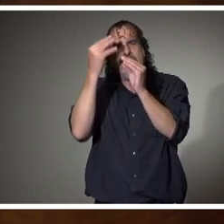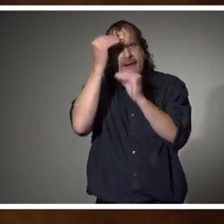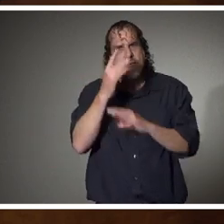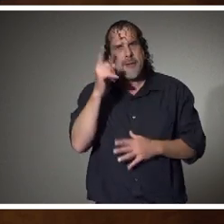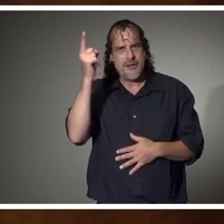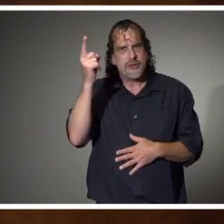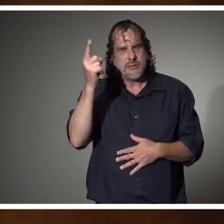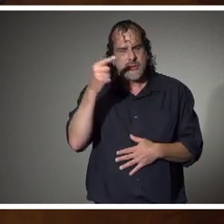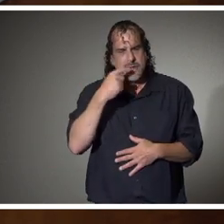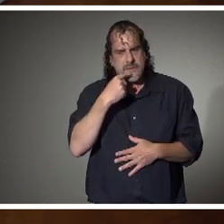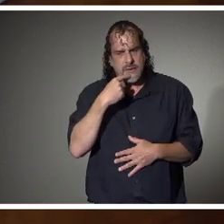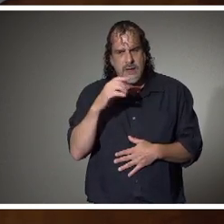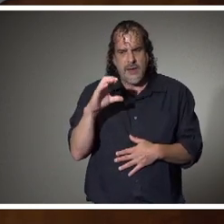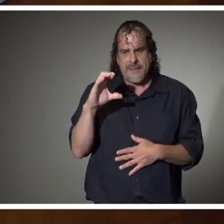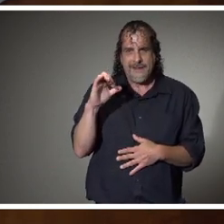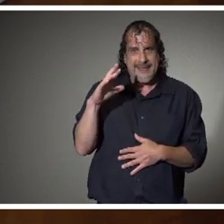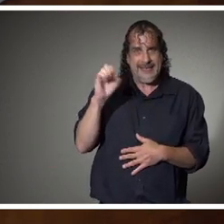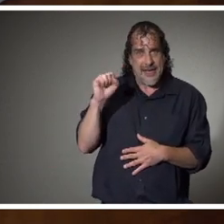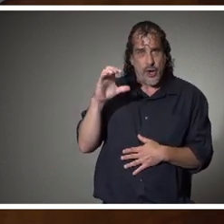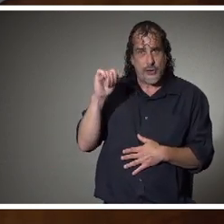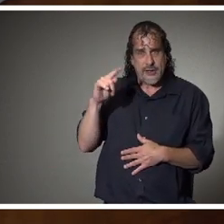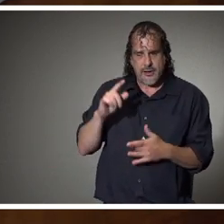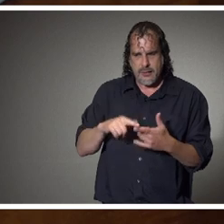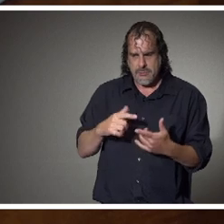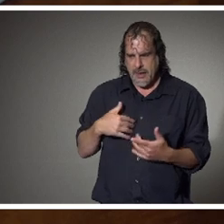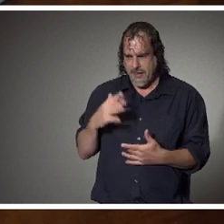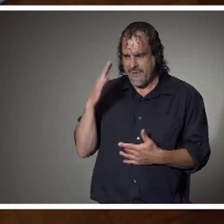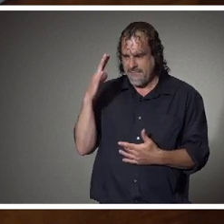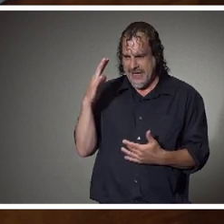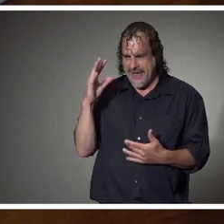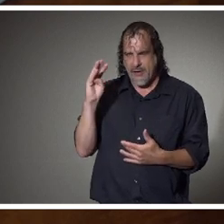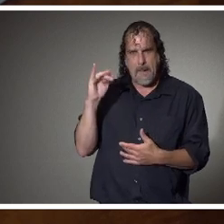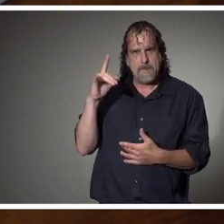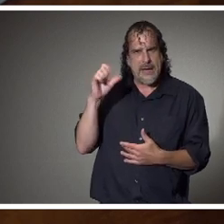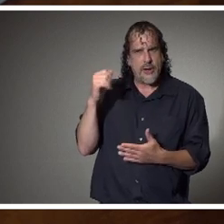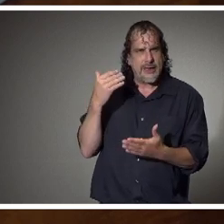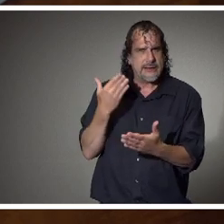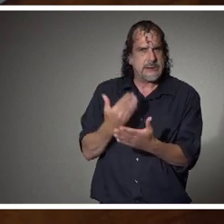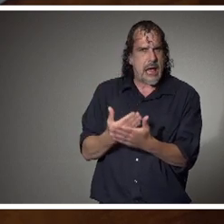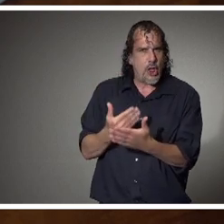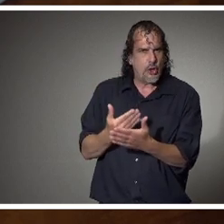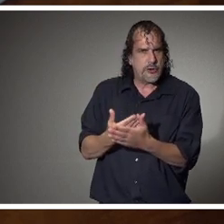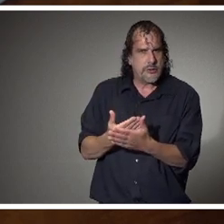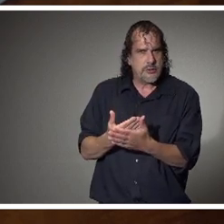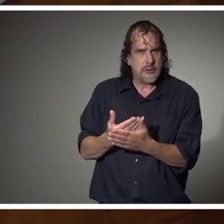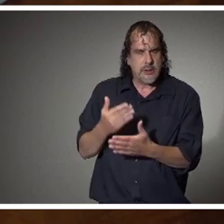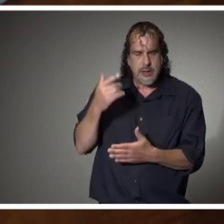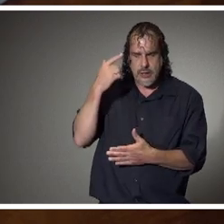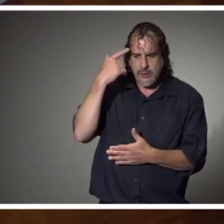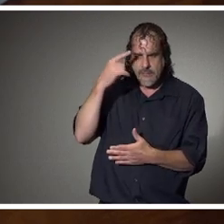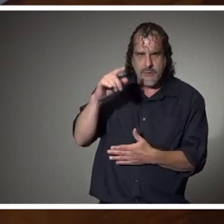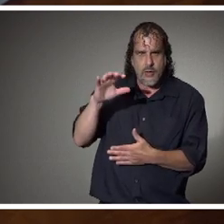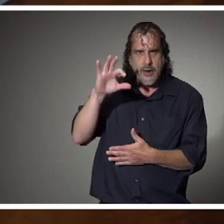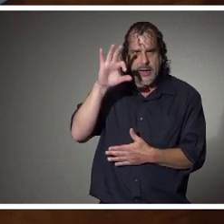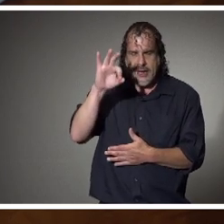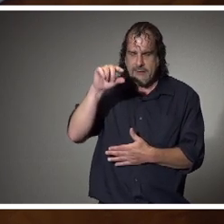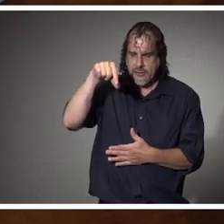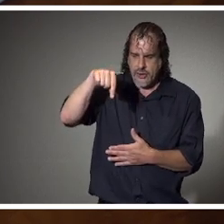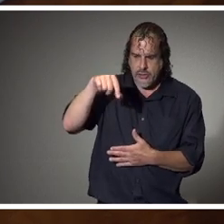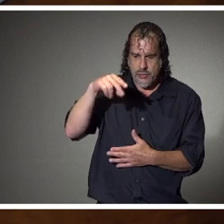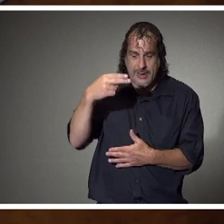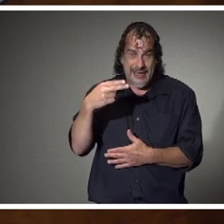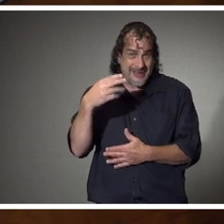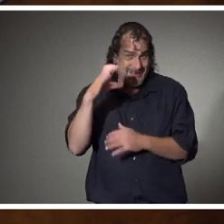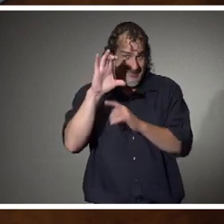The first CARES Act provided about $5 billion for FQHCs, which have